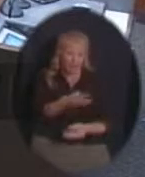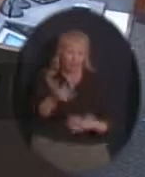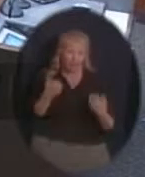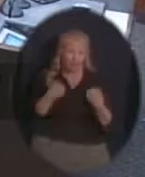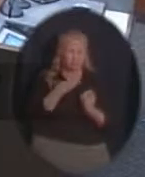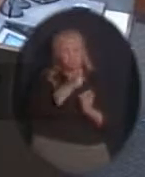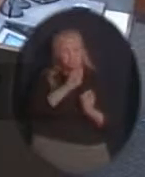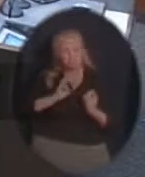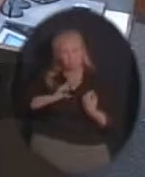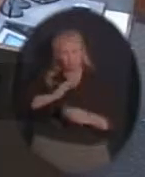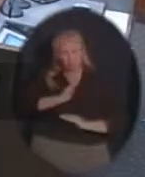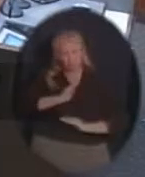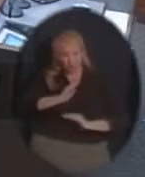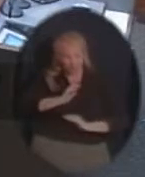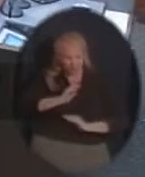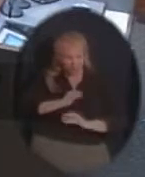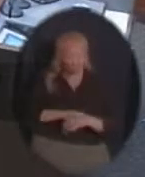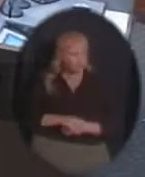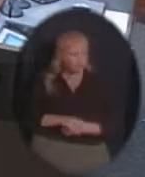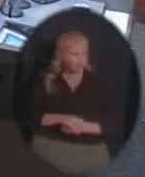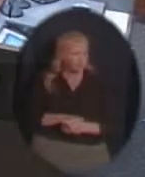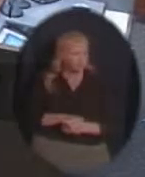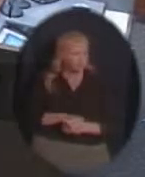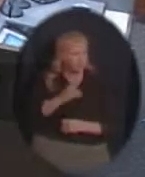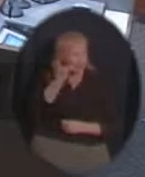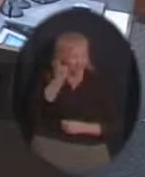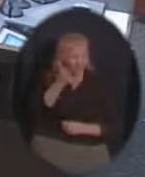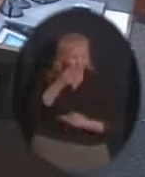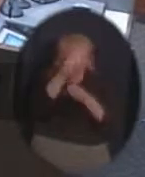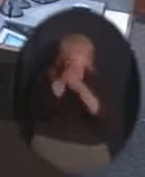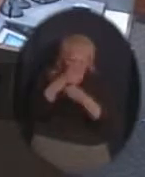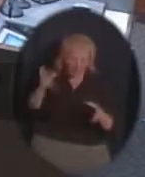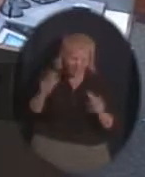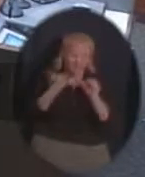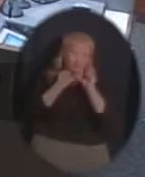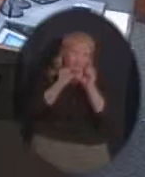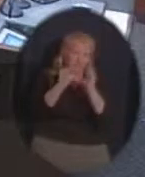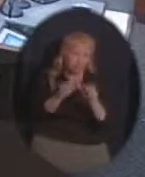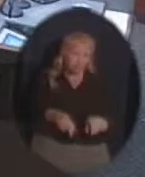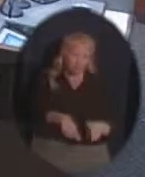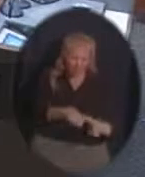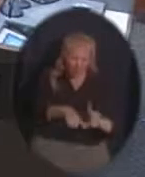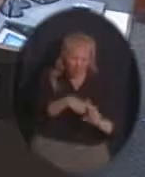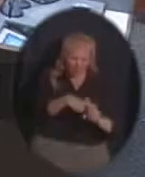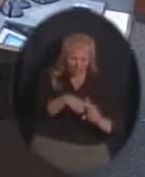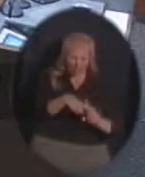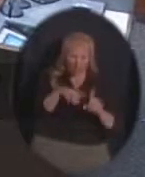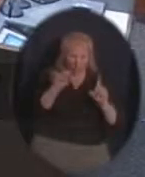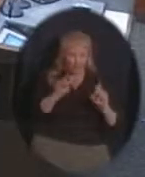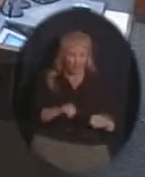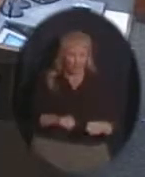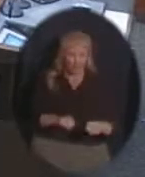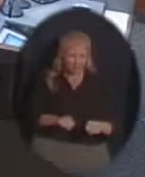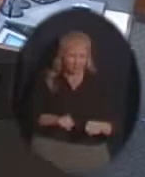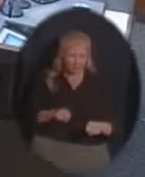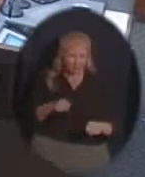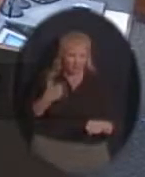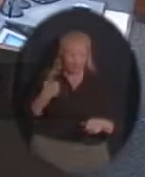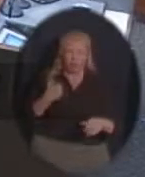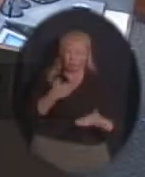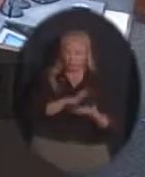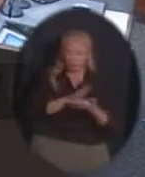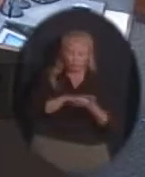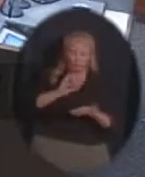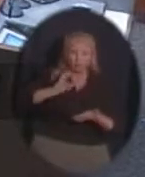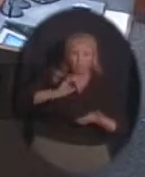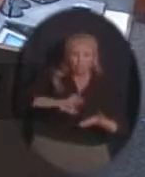satisfaction, and if your data continues to be positive, then we can have schools apply